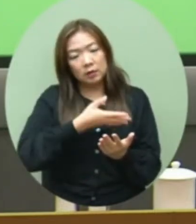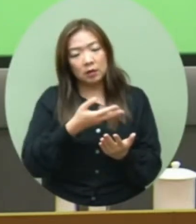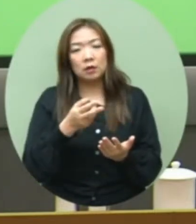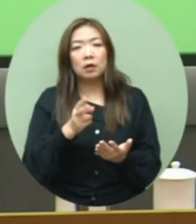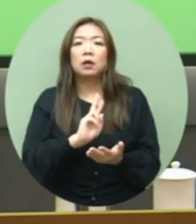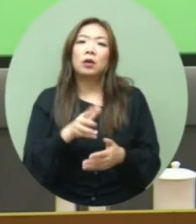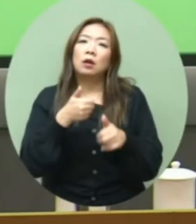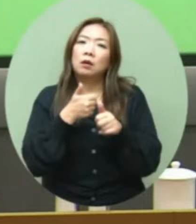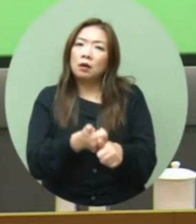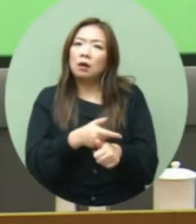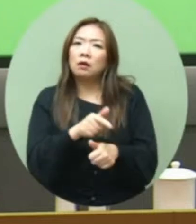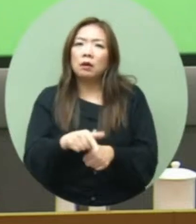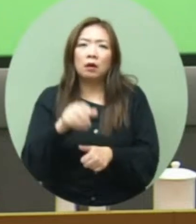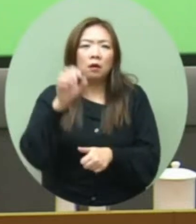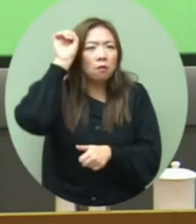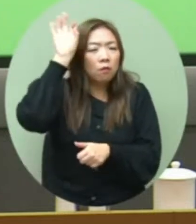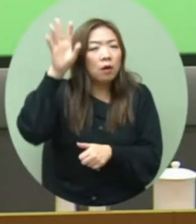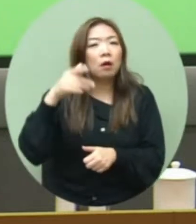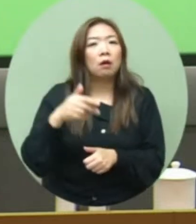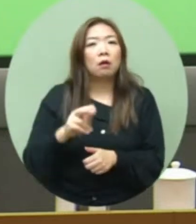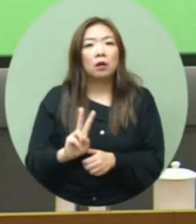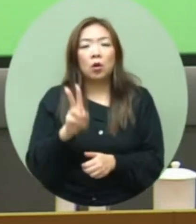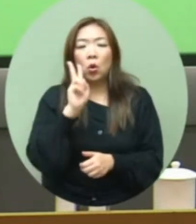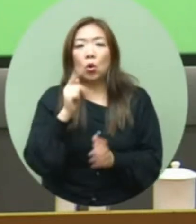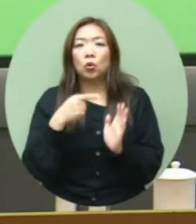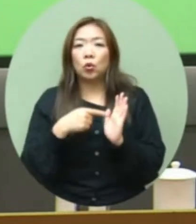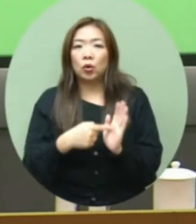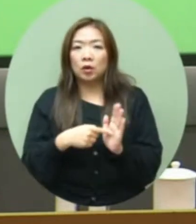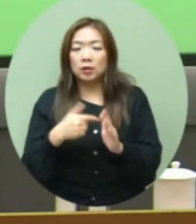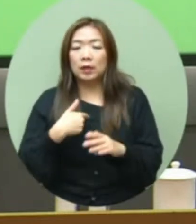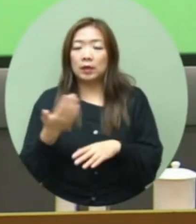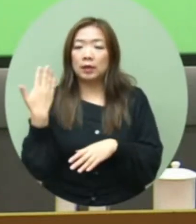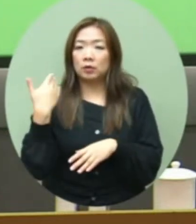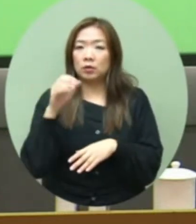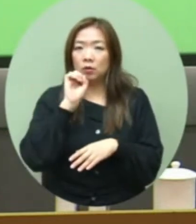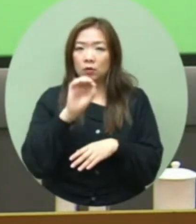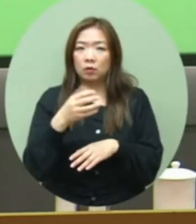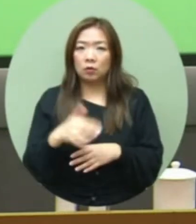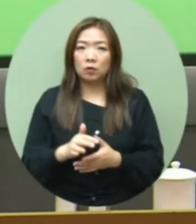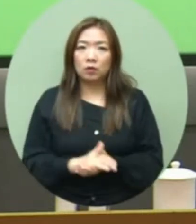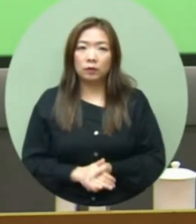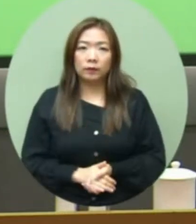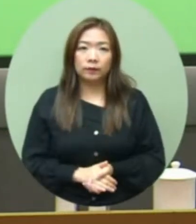Our policies are along that direction. So let me give you an example.